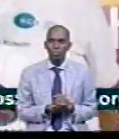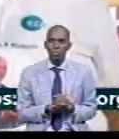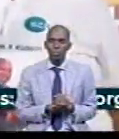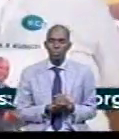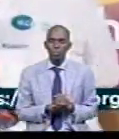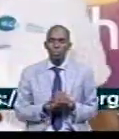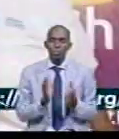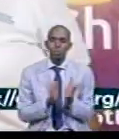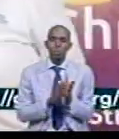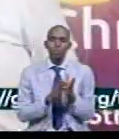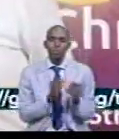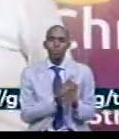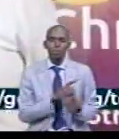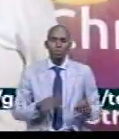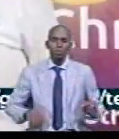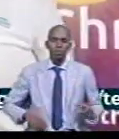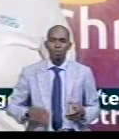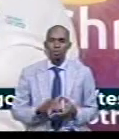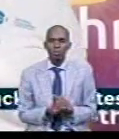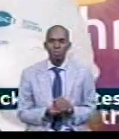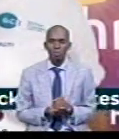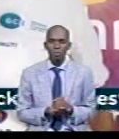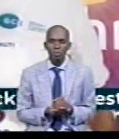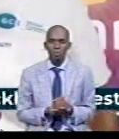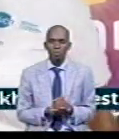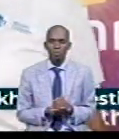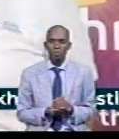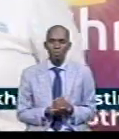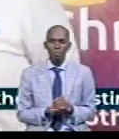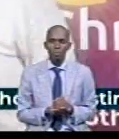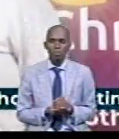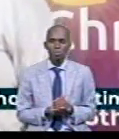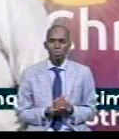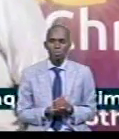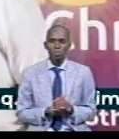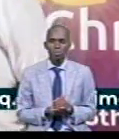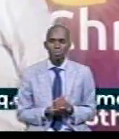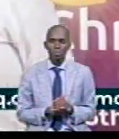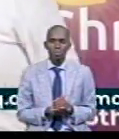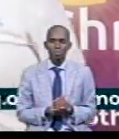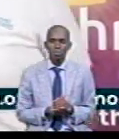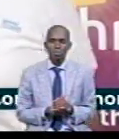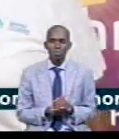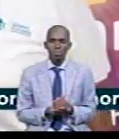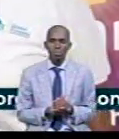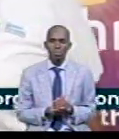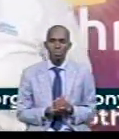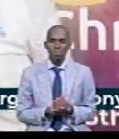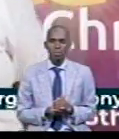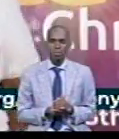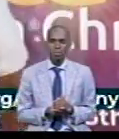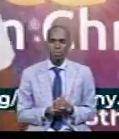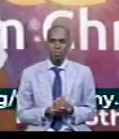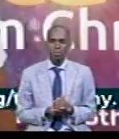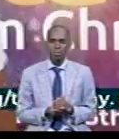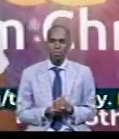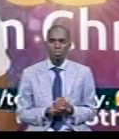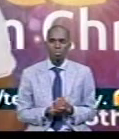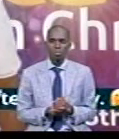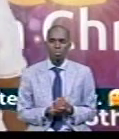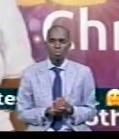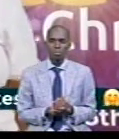Praise the Lord. We did the comfort for some. Brother, I mean, I cannot have